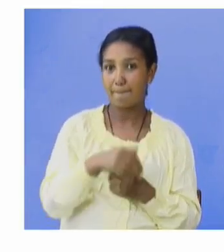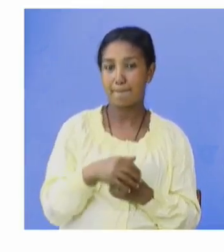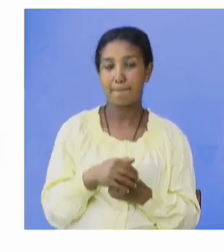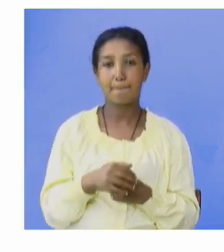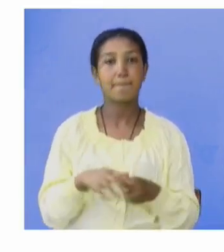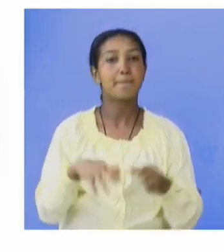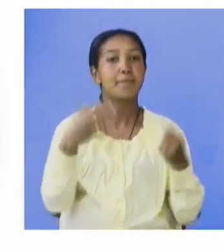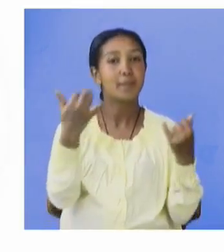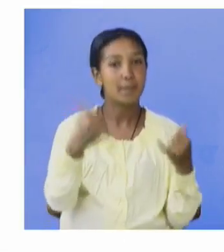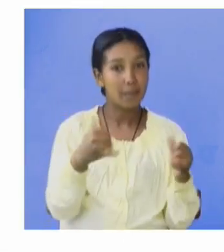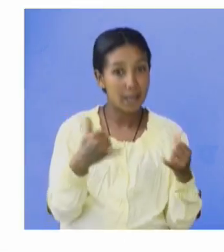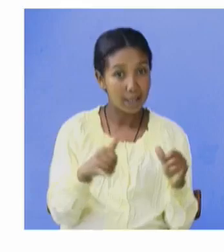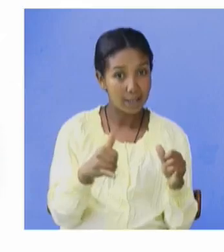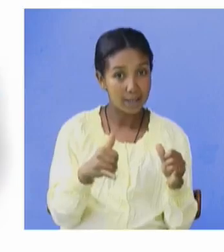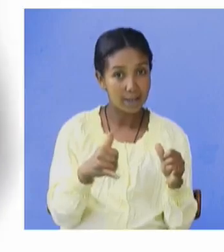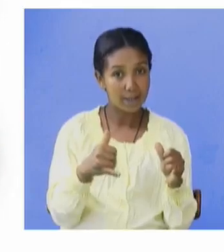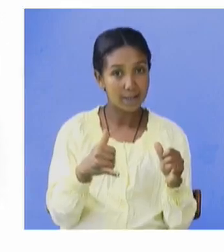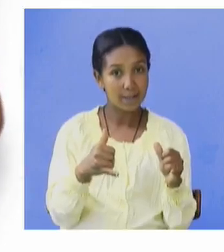play.